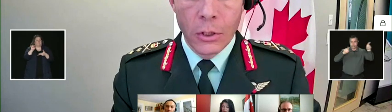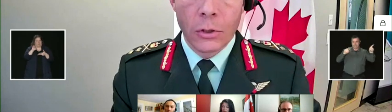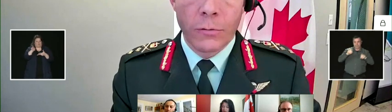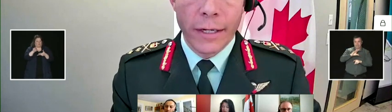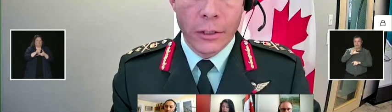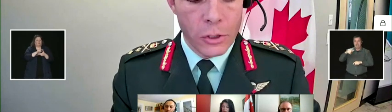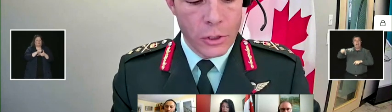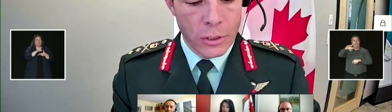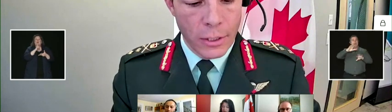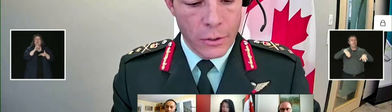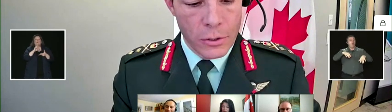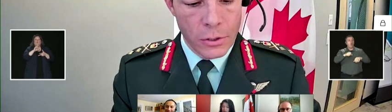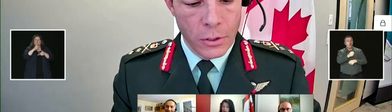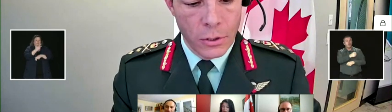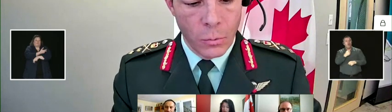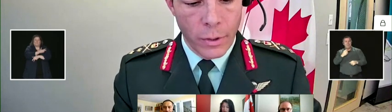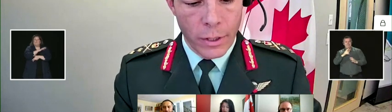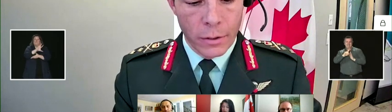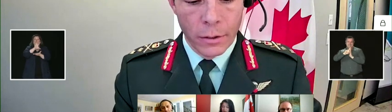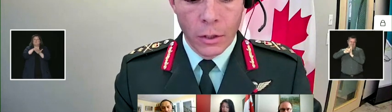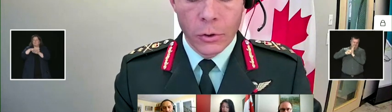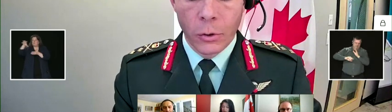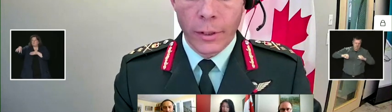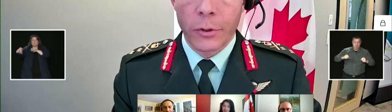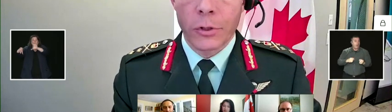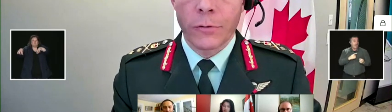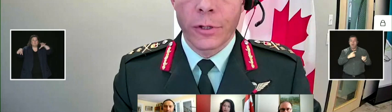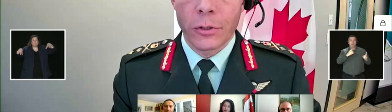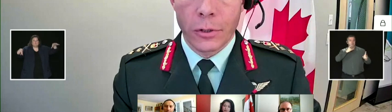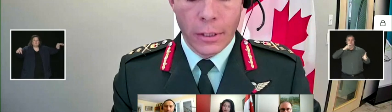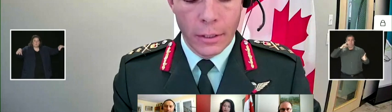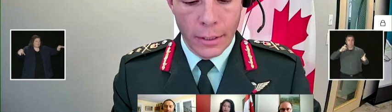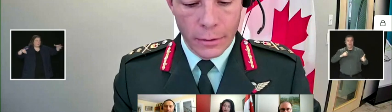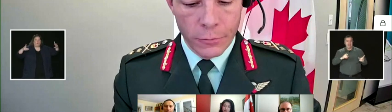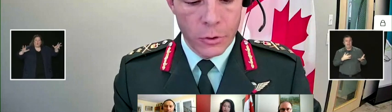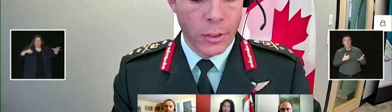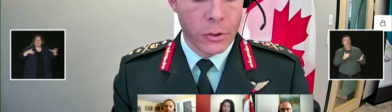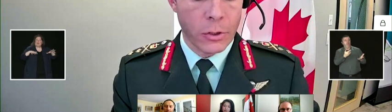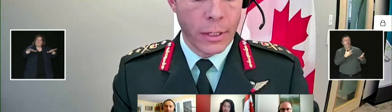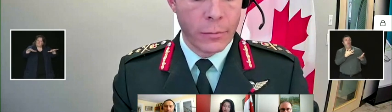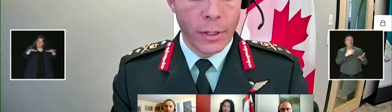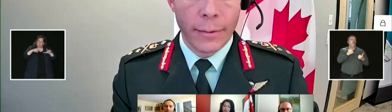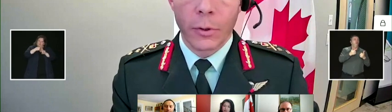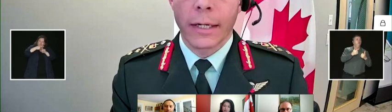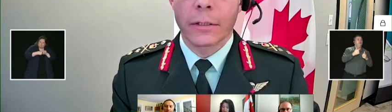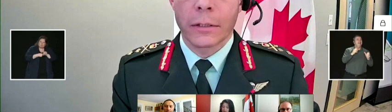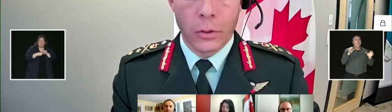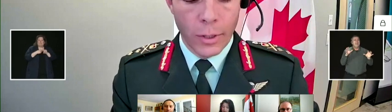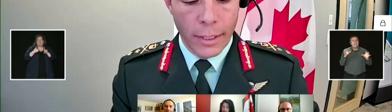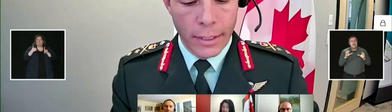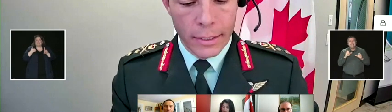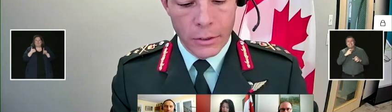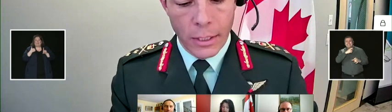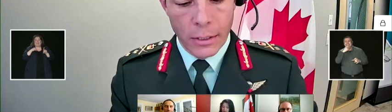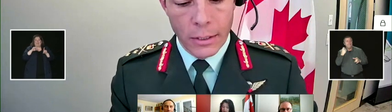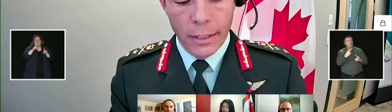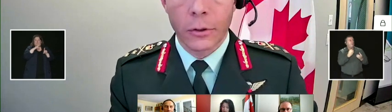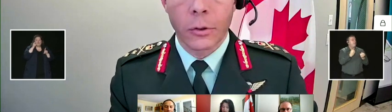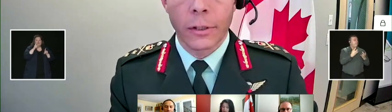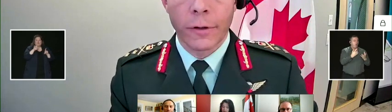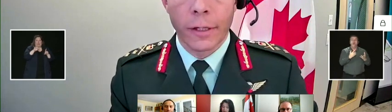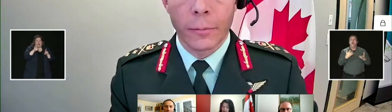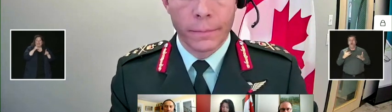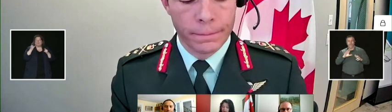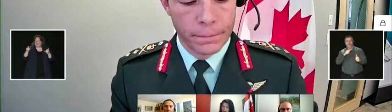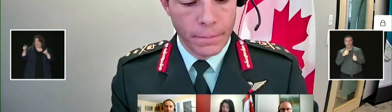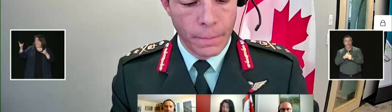vaccines to vaccination centers where ultra-low temperature freezer infrastructure and reliable access to dry ice are not